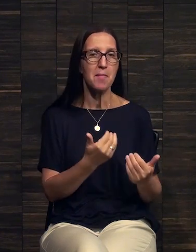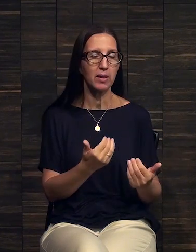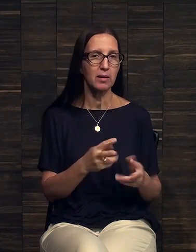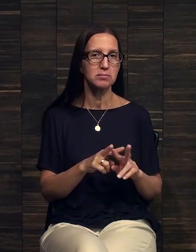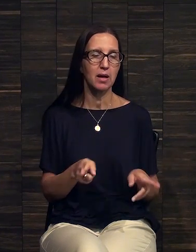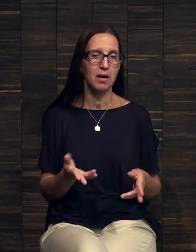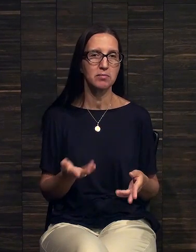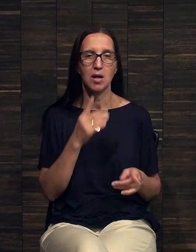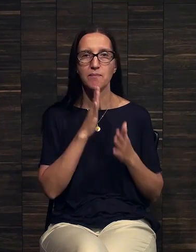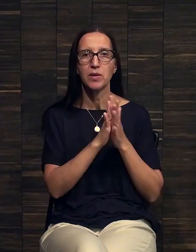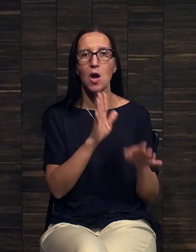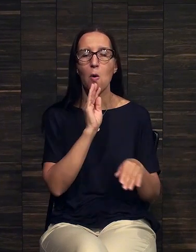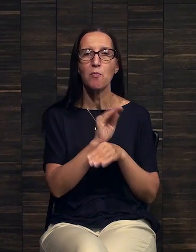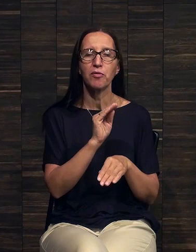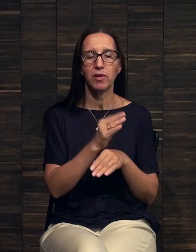perceive it.